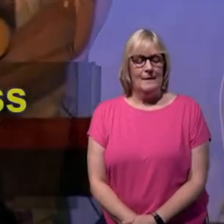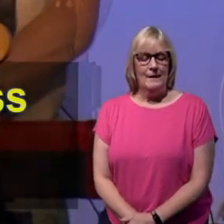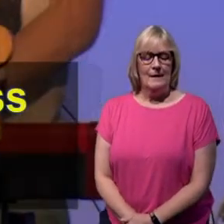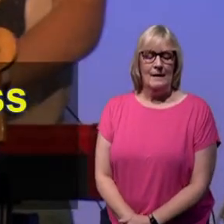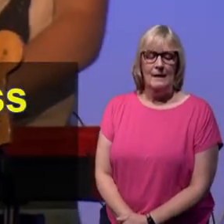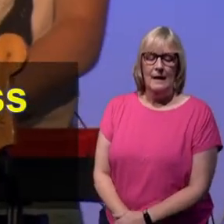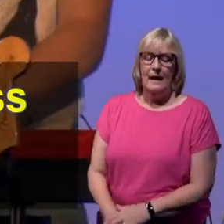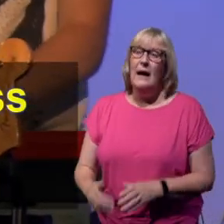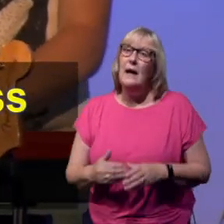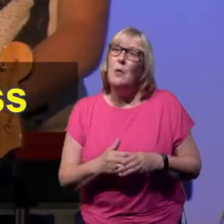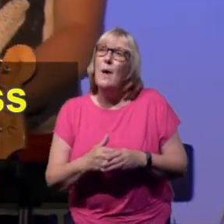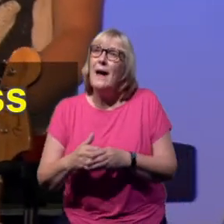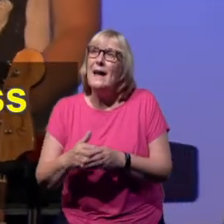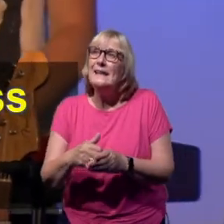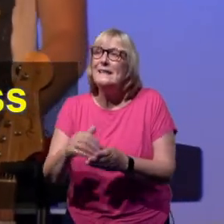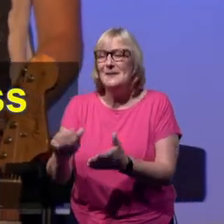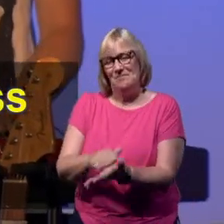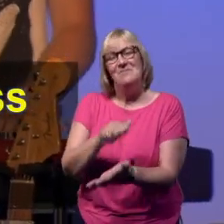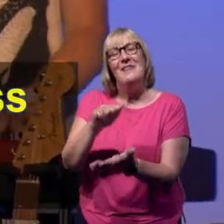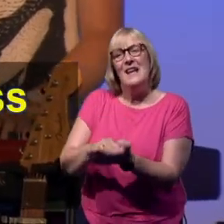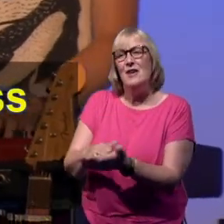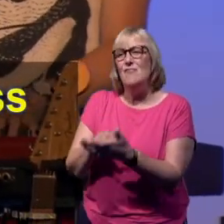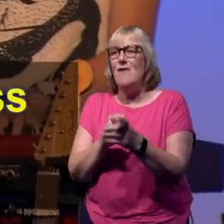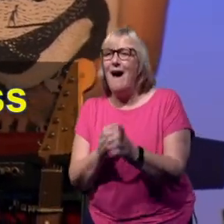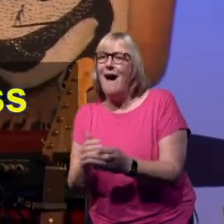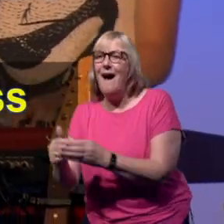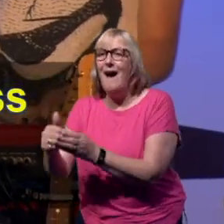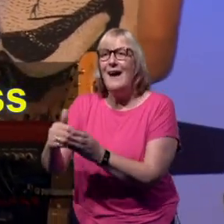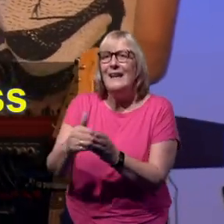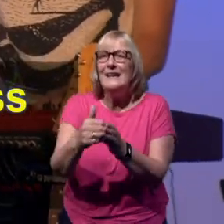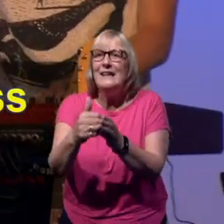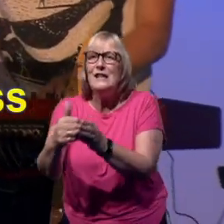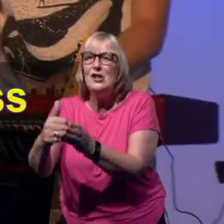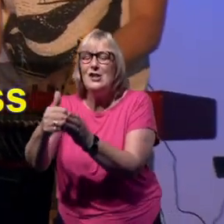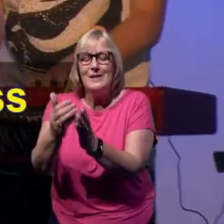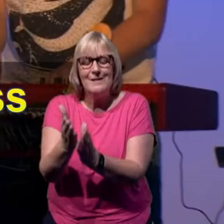He guides my ways in